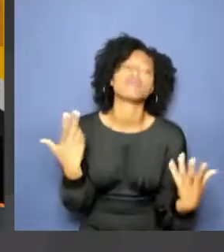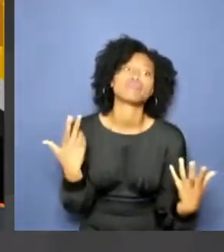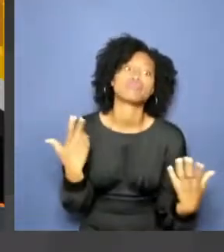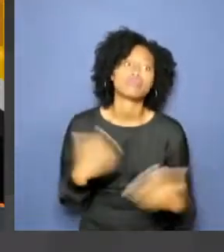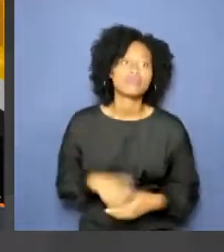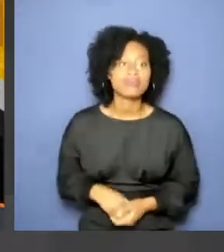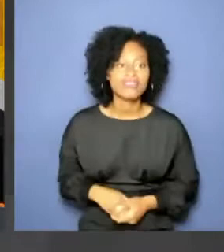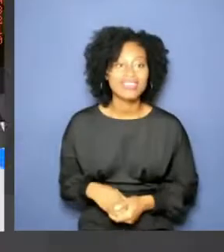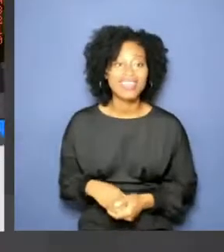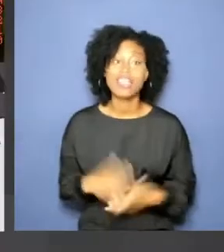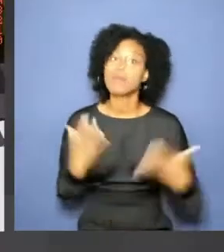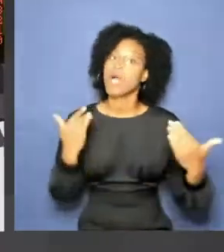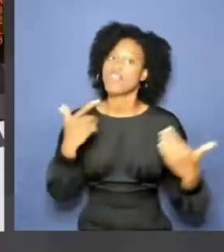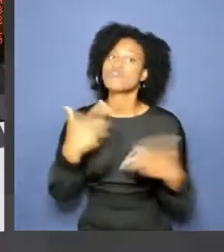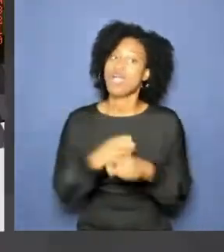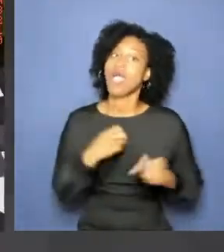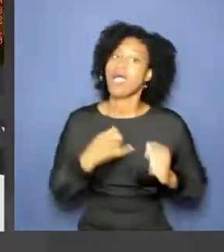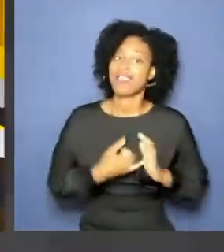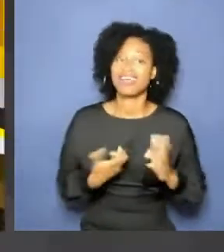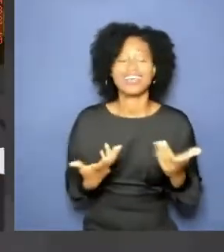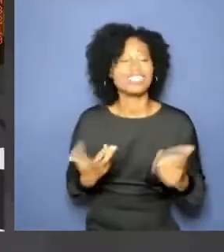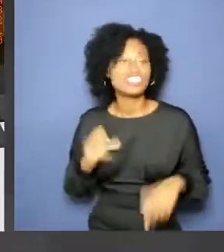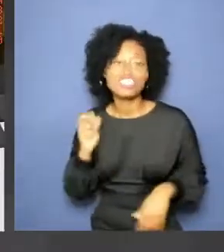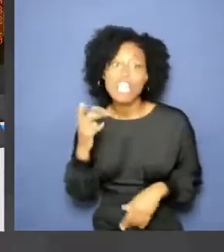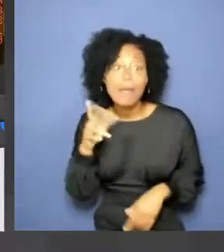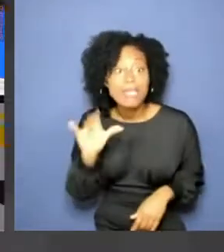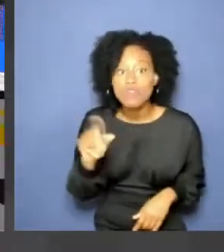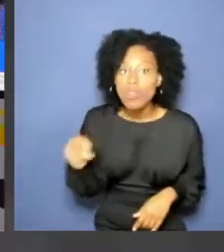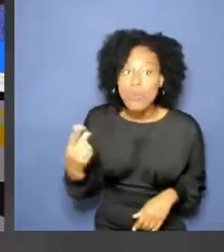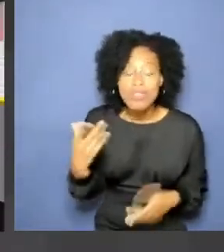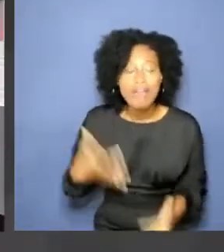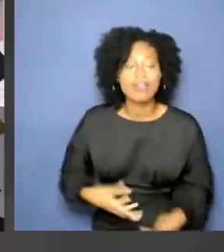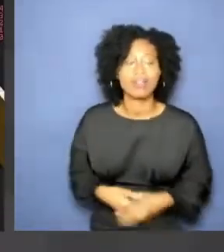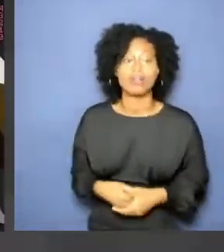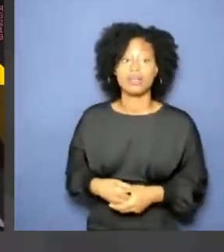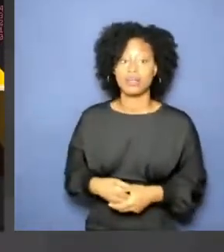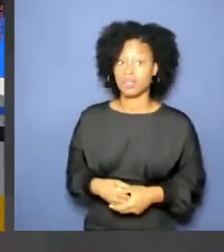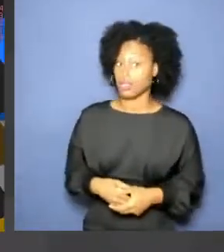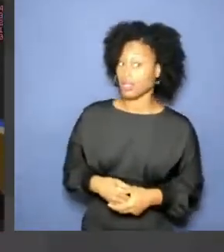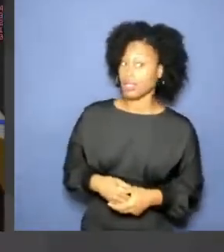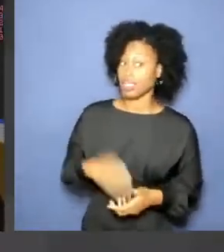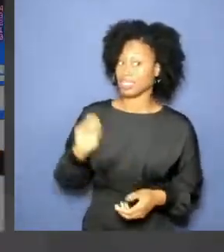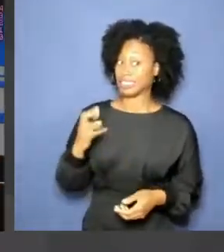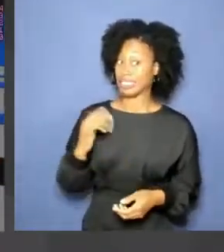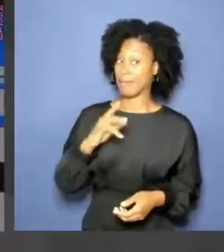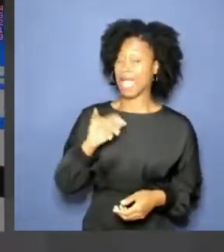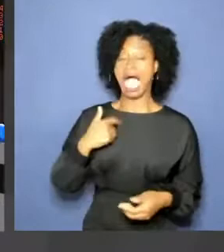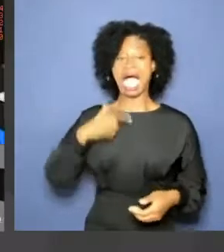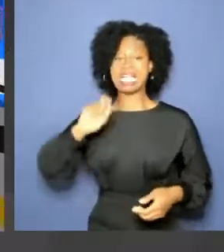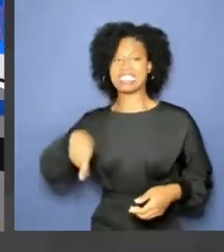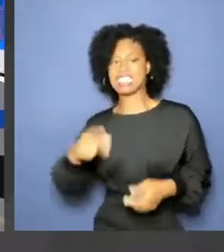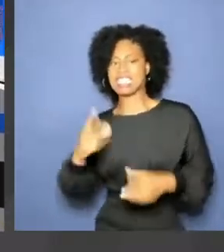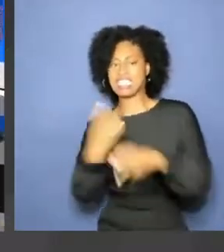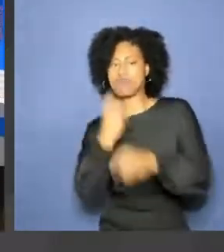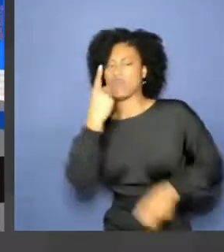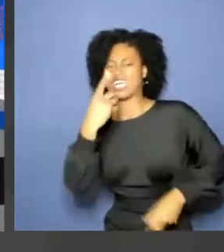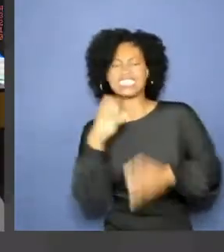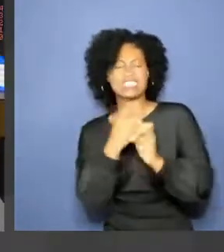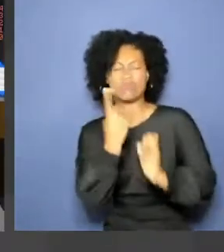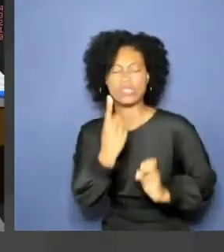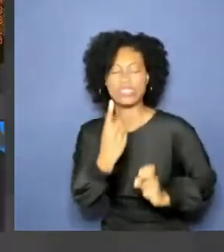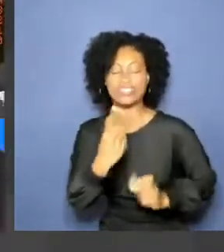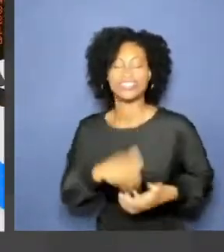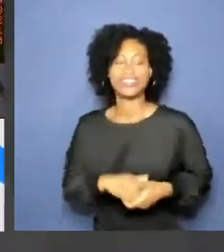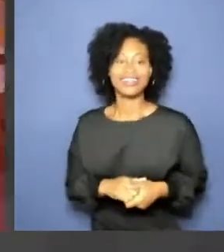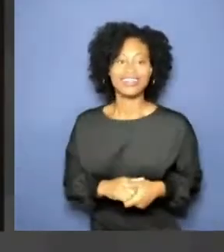this. It's just Shelby. Now double arrow, easy cut. Draw up. Shelby win the whole event. I need to get one of them. Oh my God, shovel to clutch.